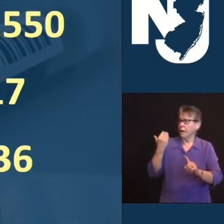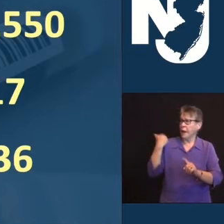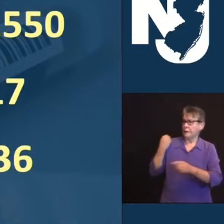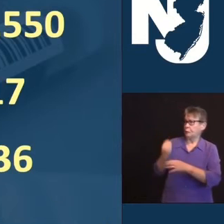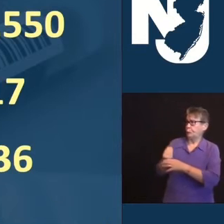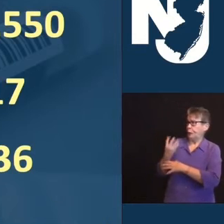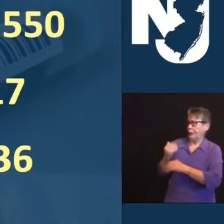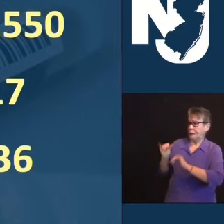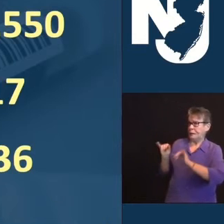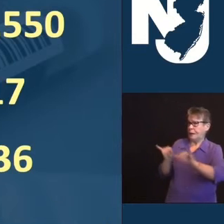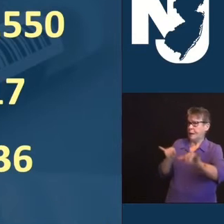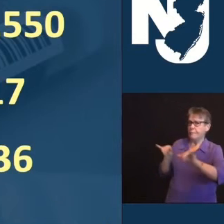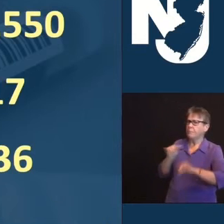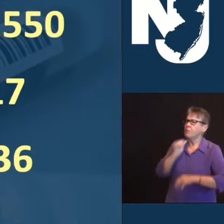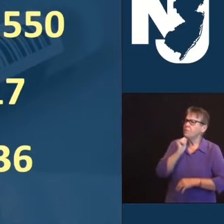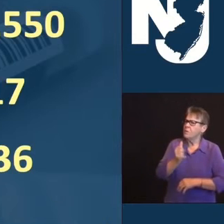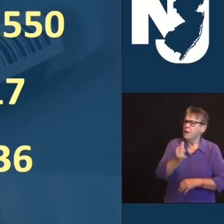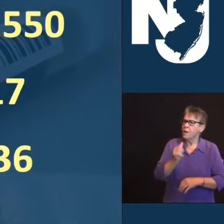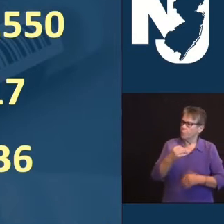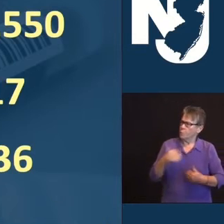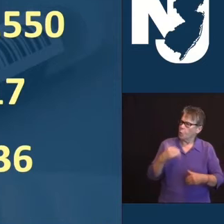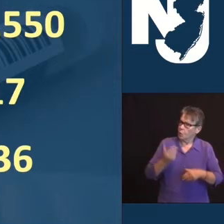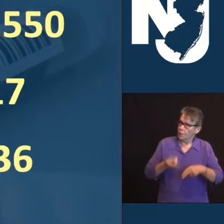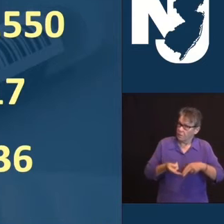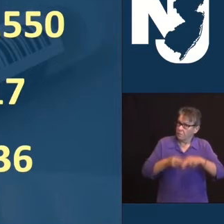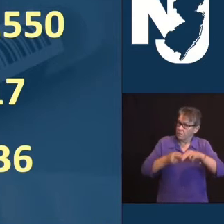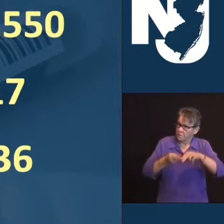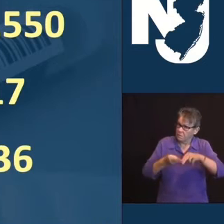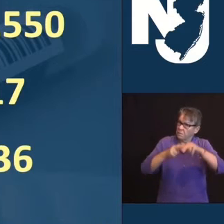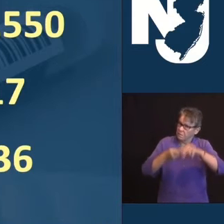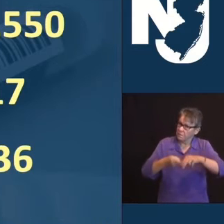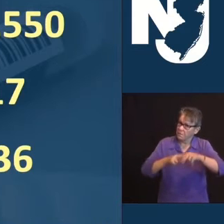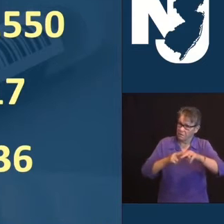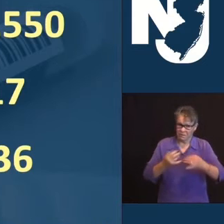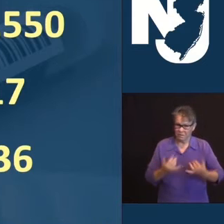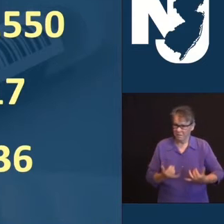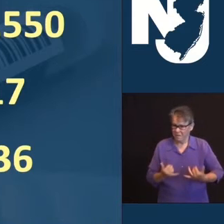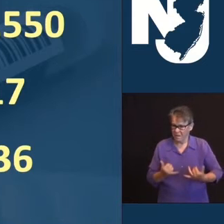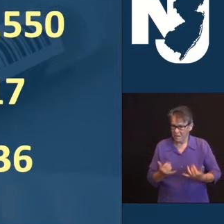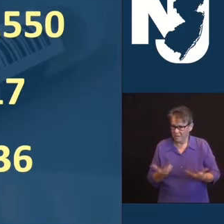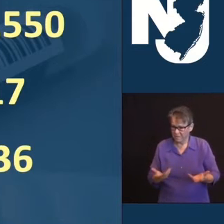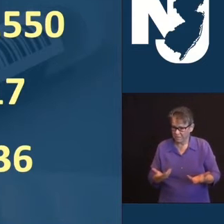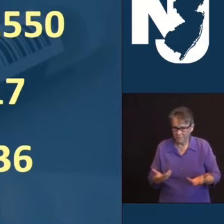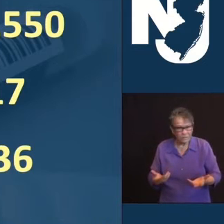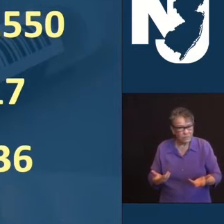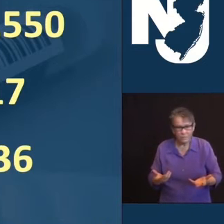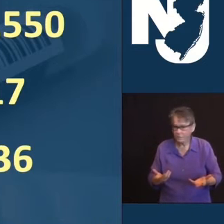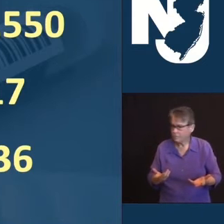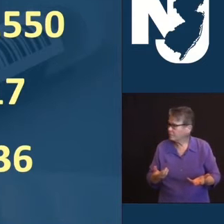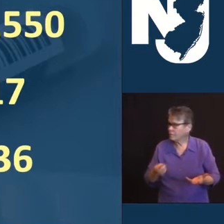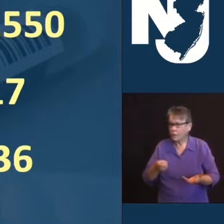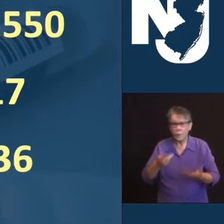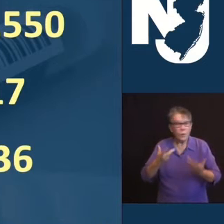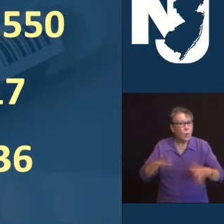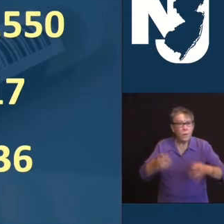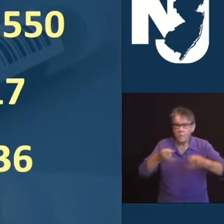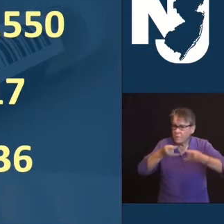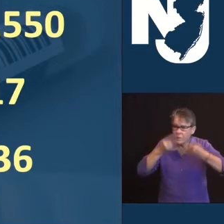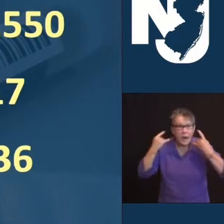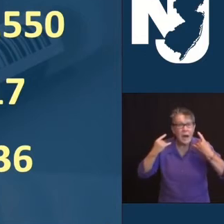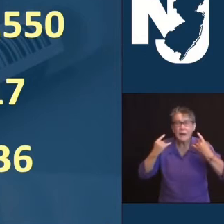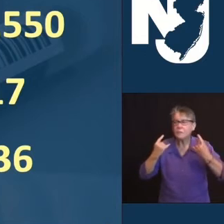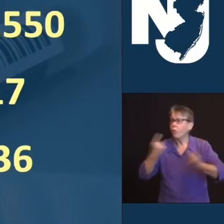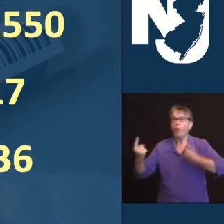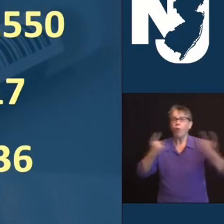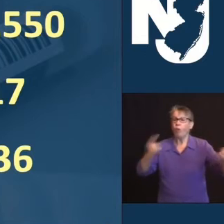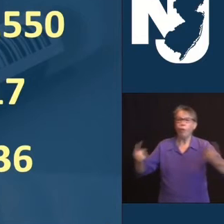this virus one way or another. And when you fail to wear your mask or social distance, you risk unknowingly passing